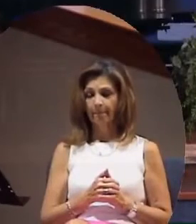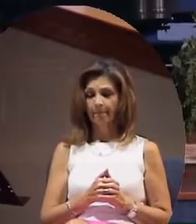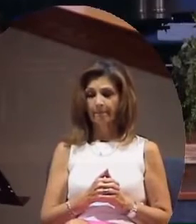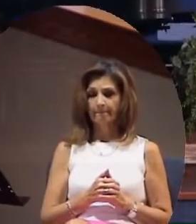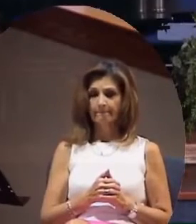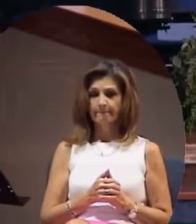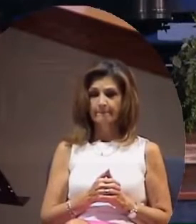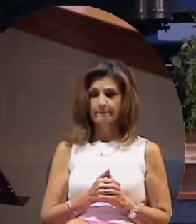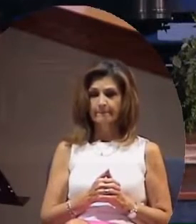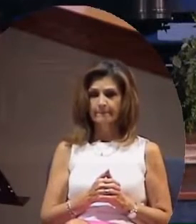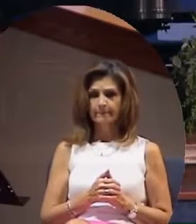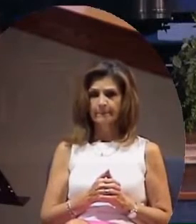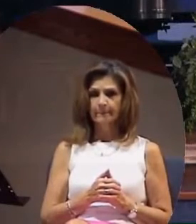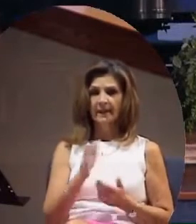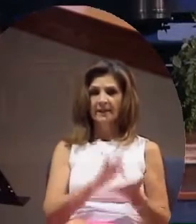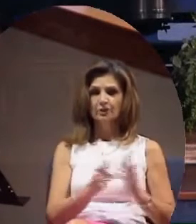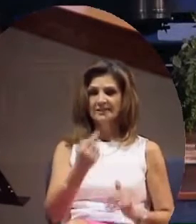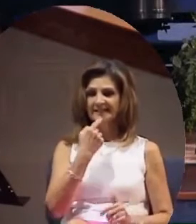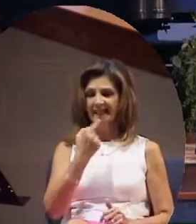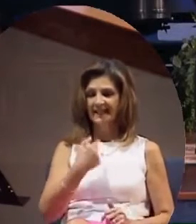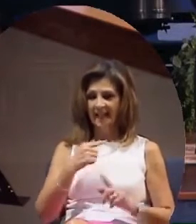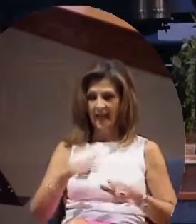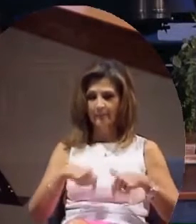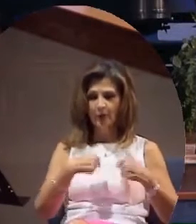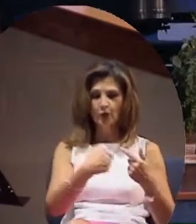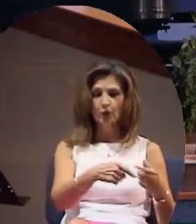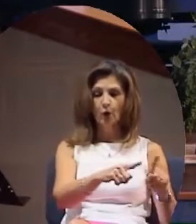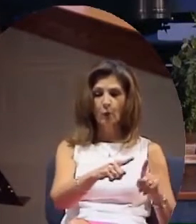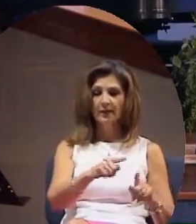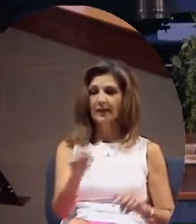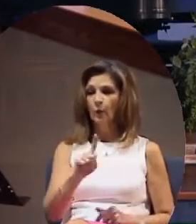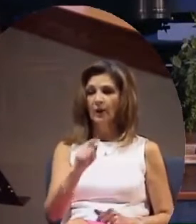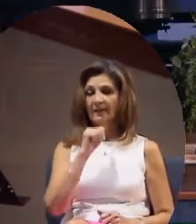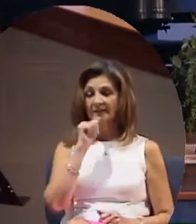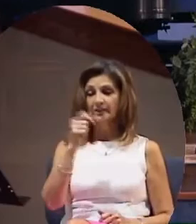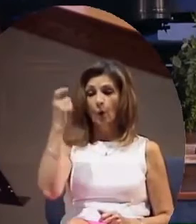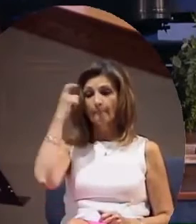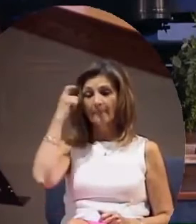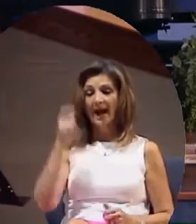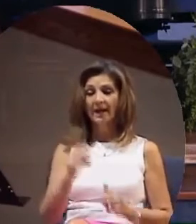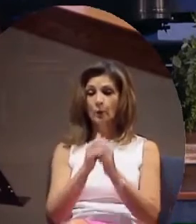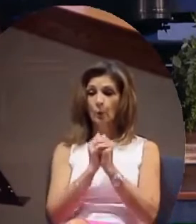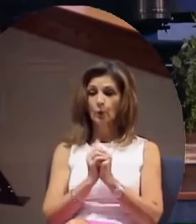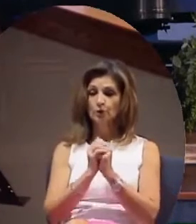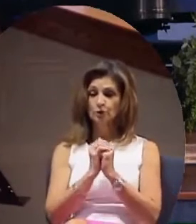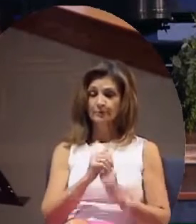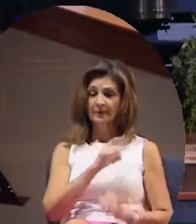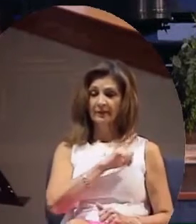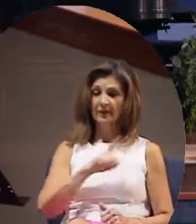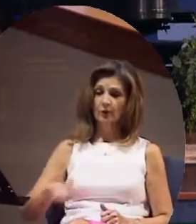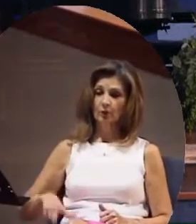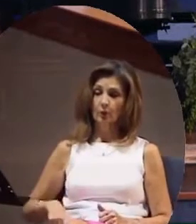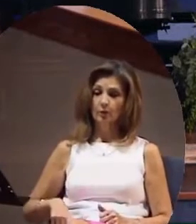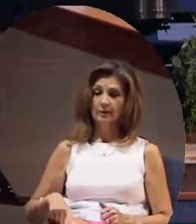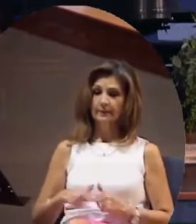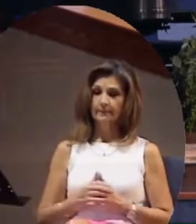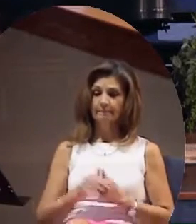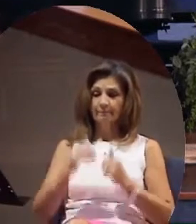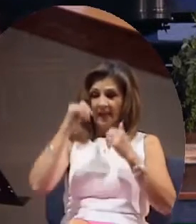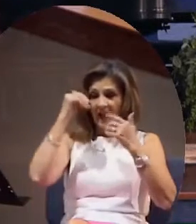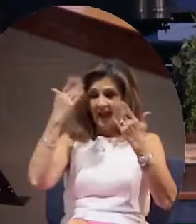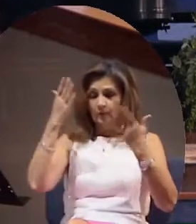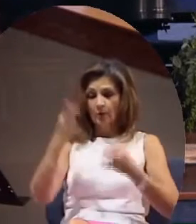friend. Amen. Jesus said, I'm going where they don't mind worshiping the Lord. I don't know if